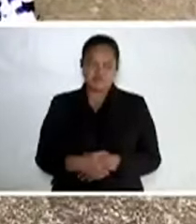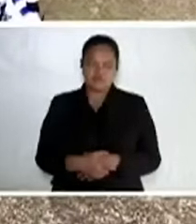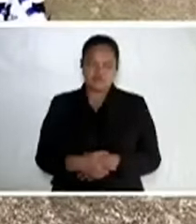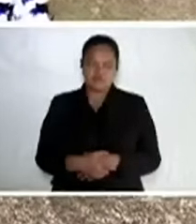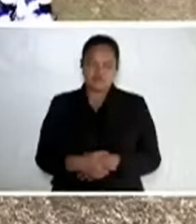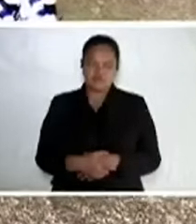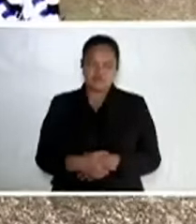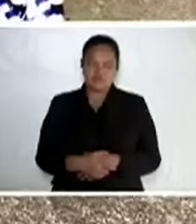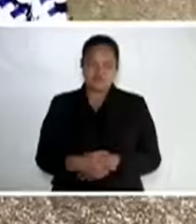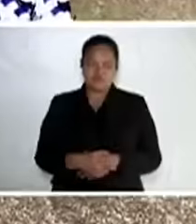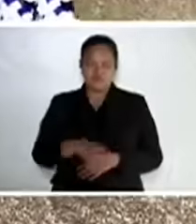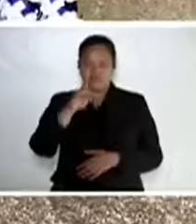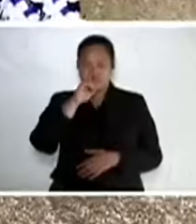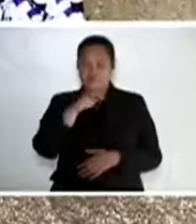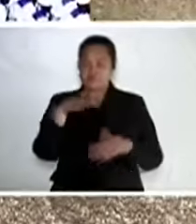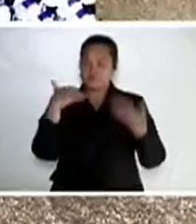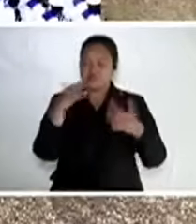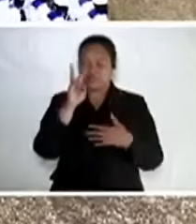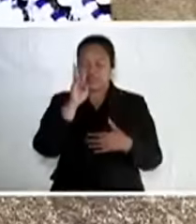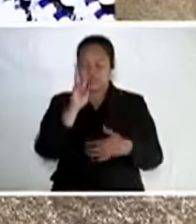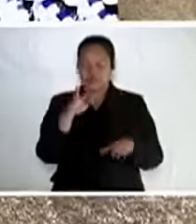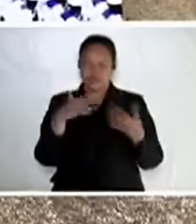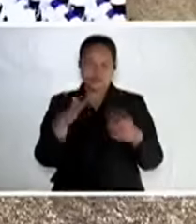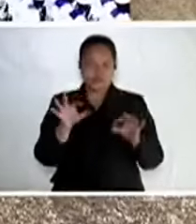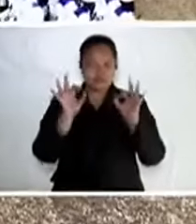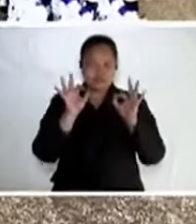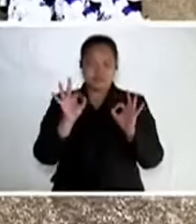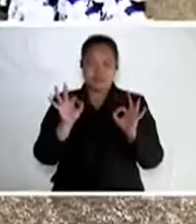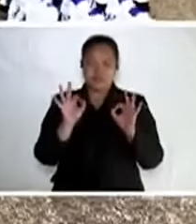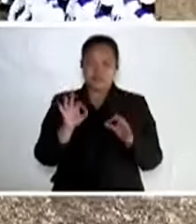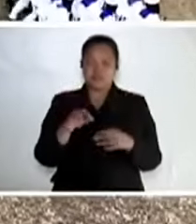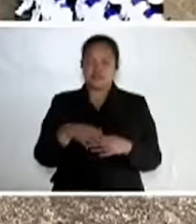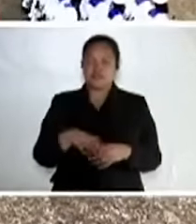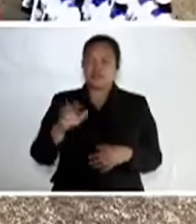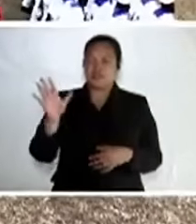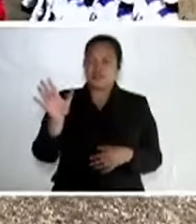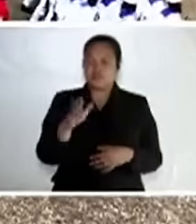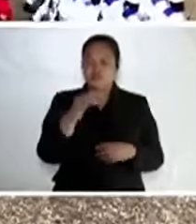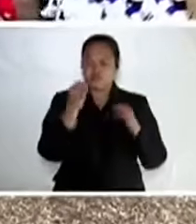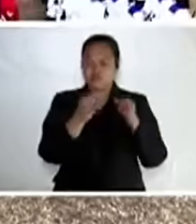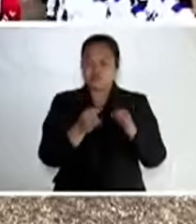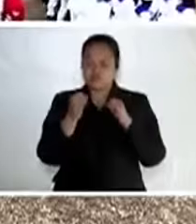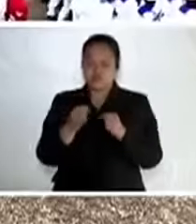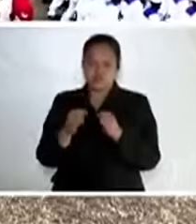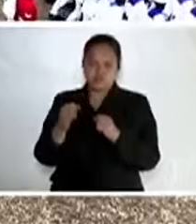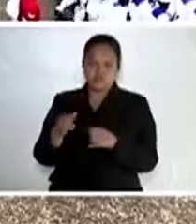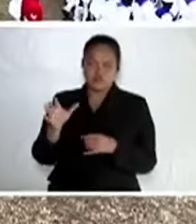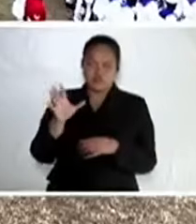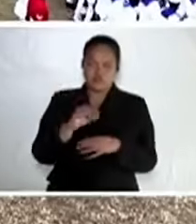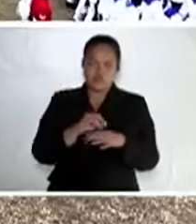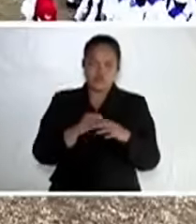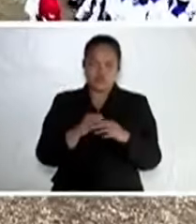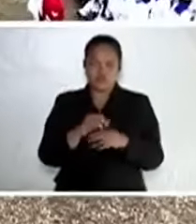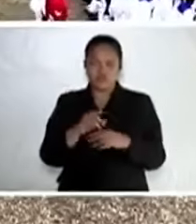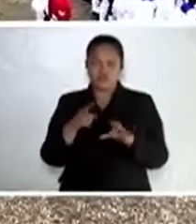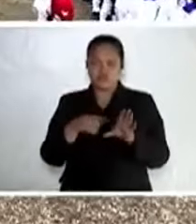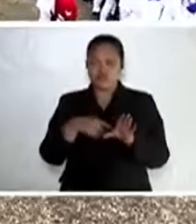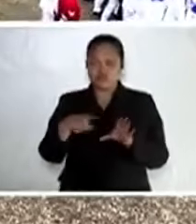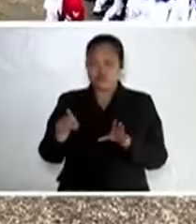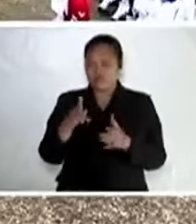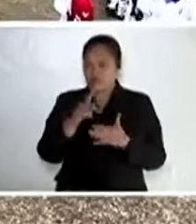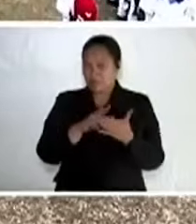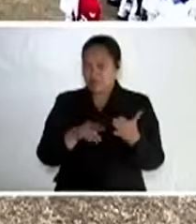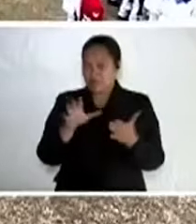We're seeing such incredible precision displayed by every single member of the troop out there, part